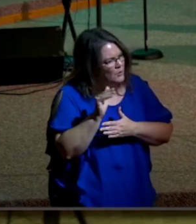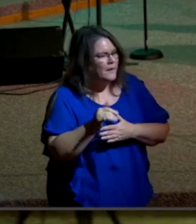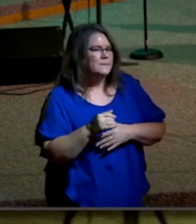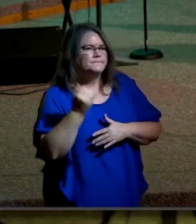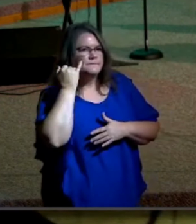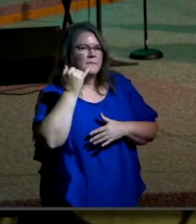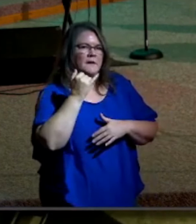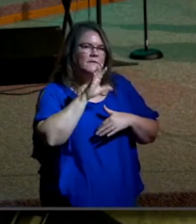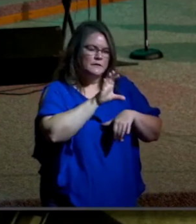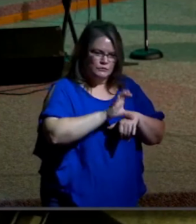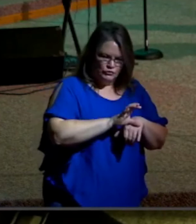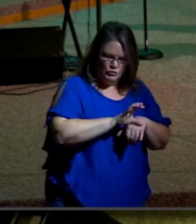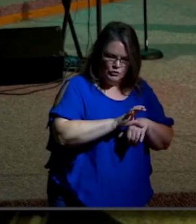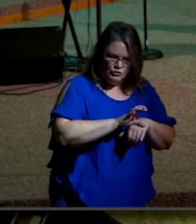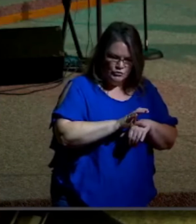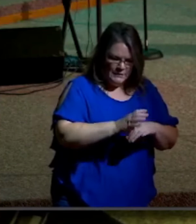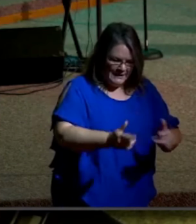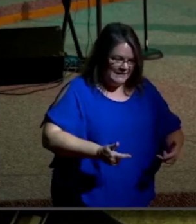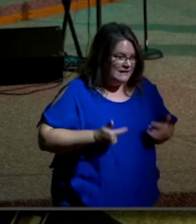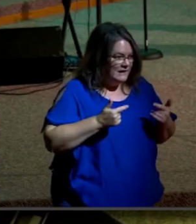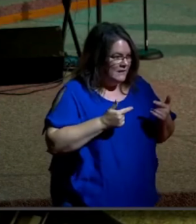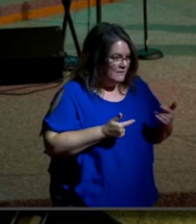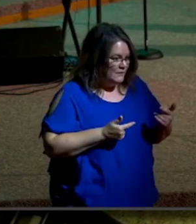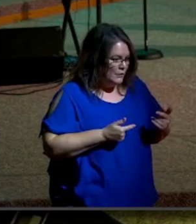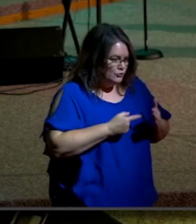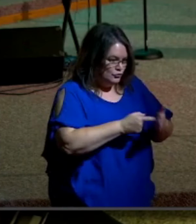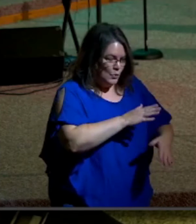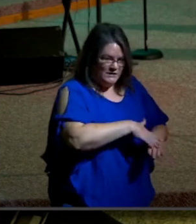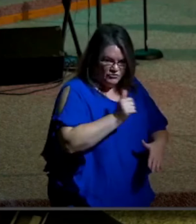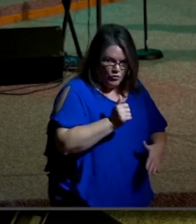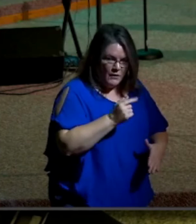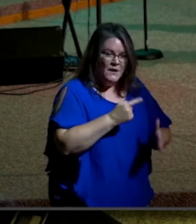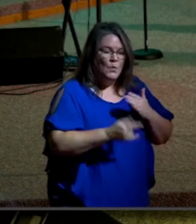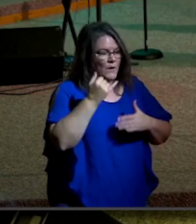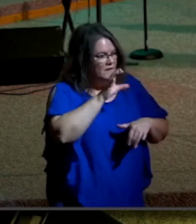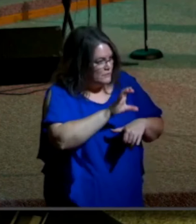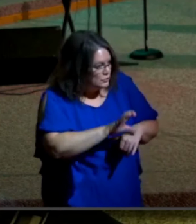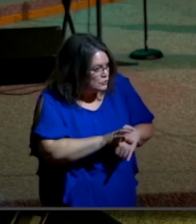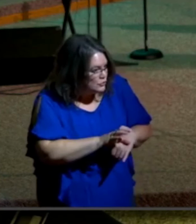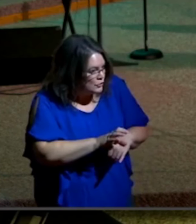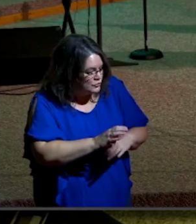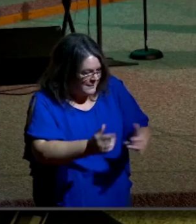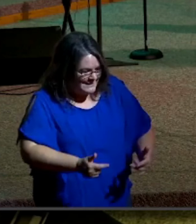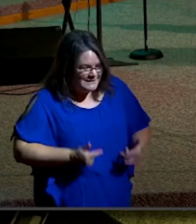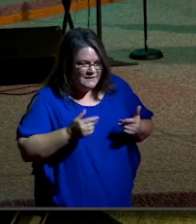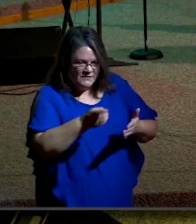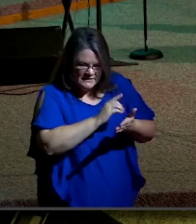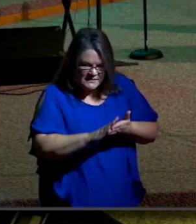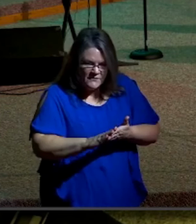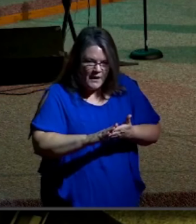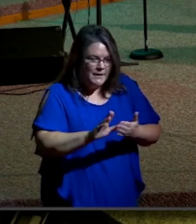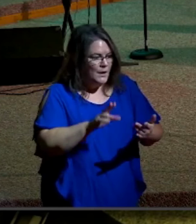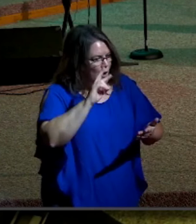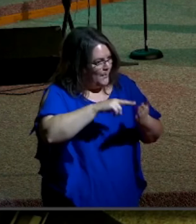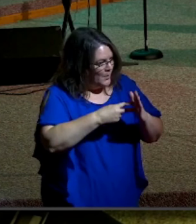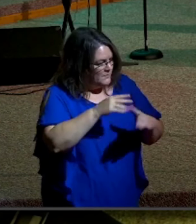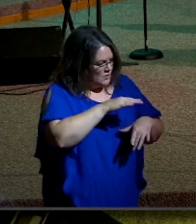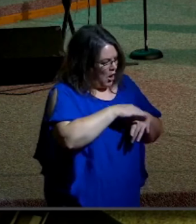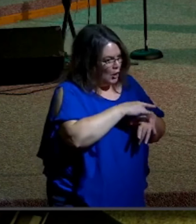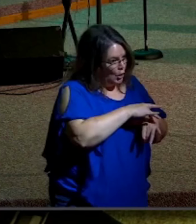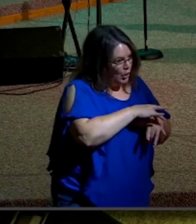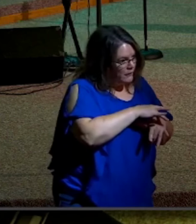church lived out its calling? What if the church lived out its divine purpose in the earth? And